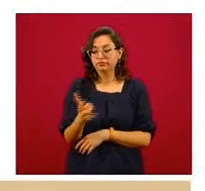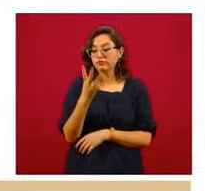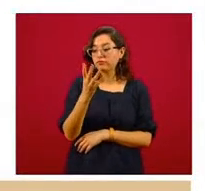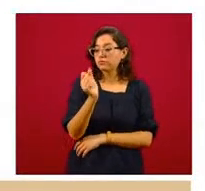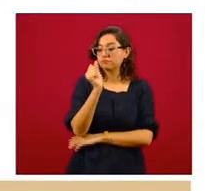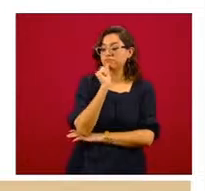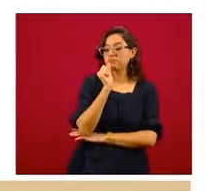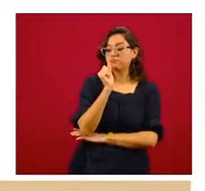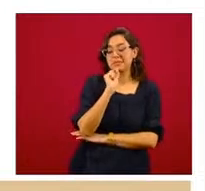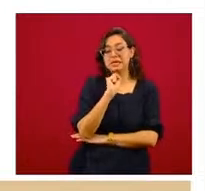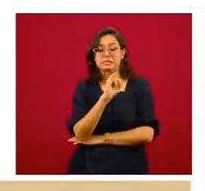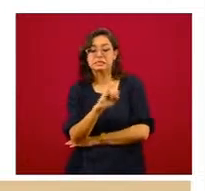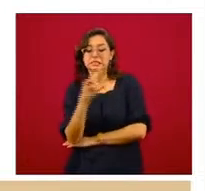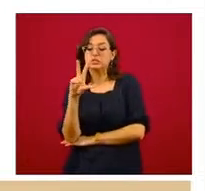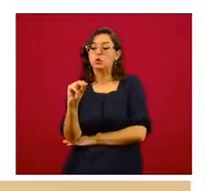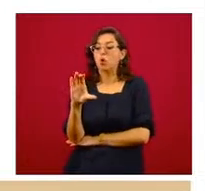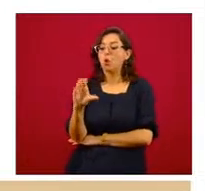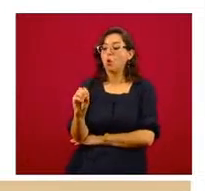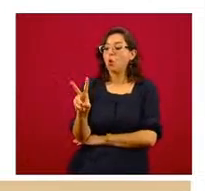of the